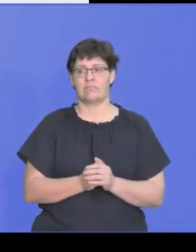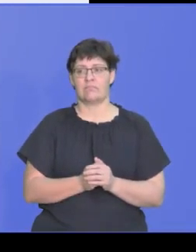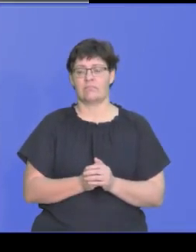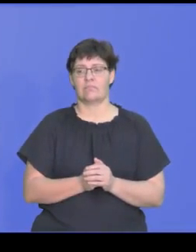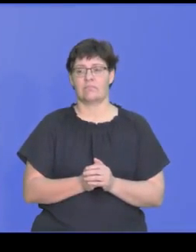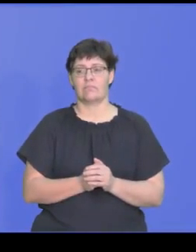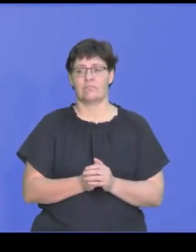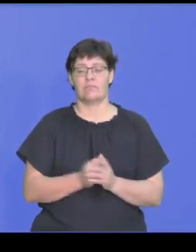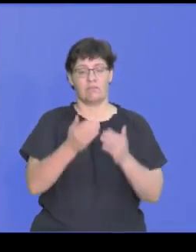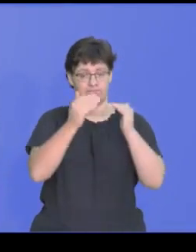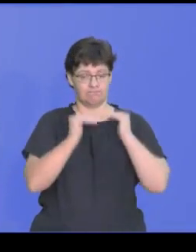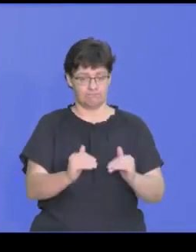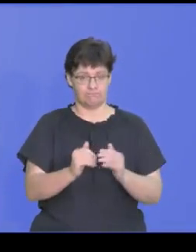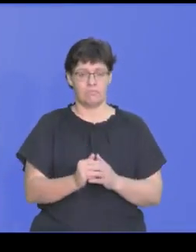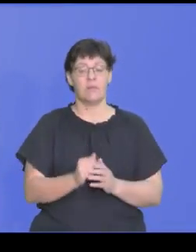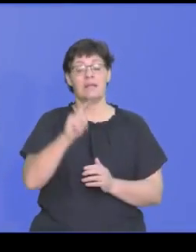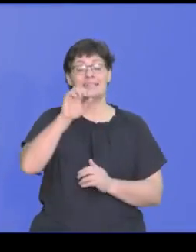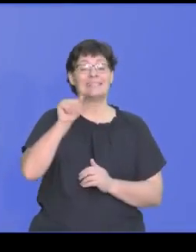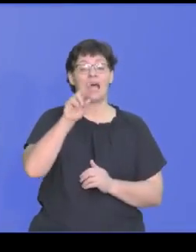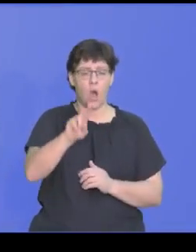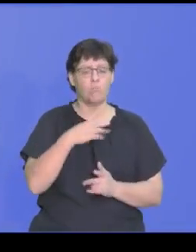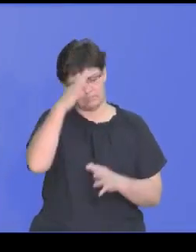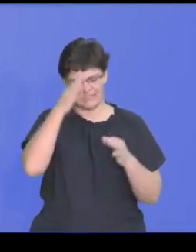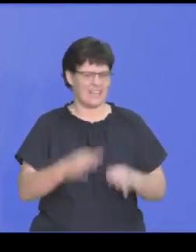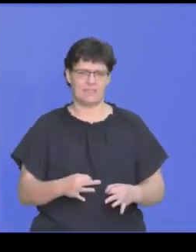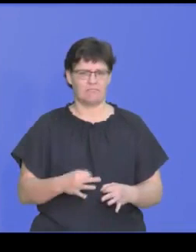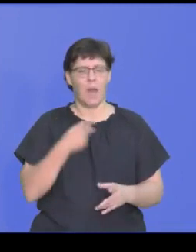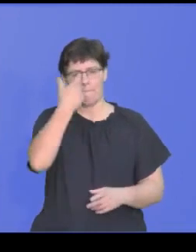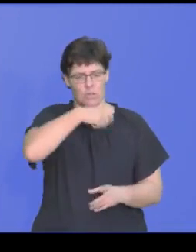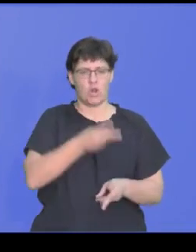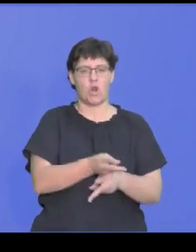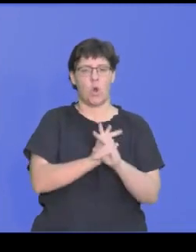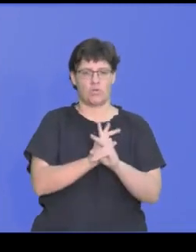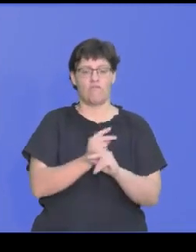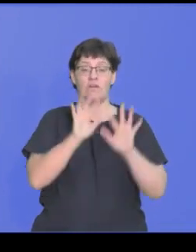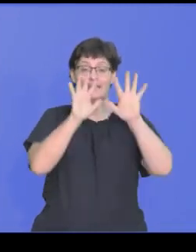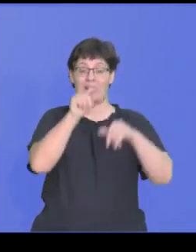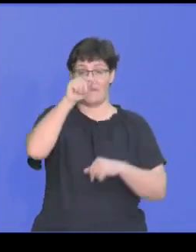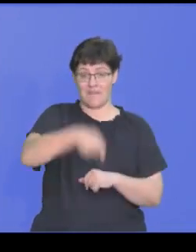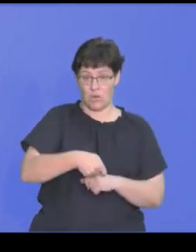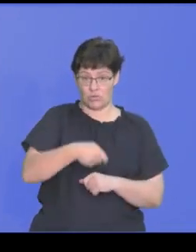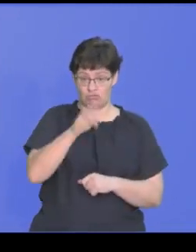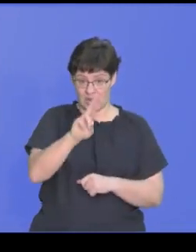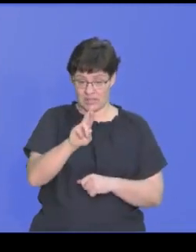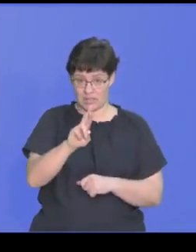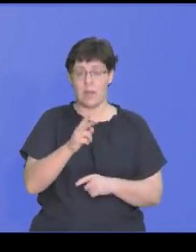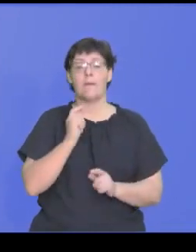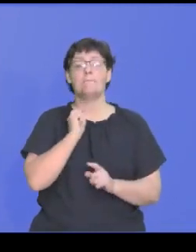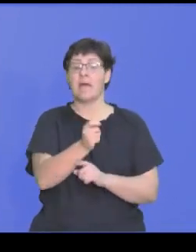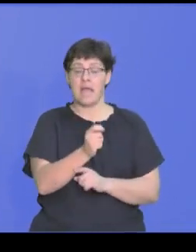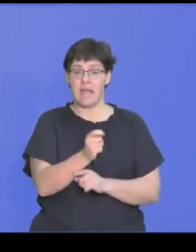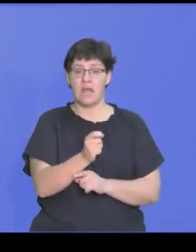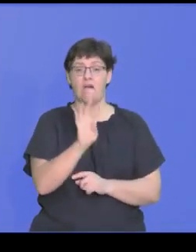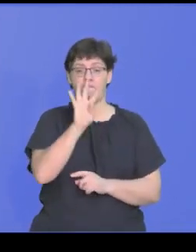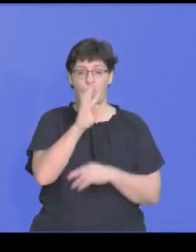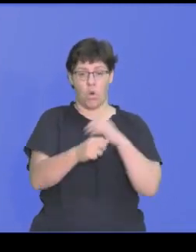Got my table again. Mr. Tao eventually decides to take a personal loan, 10,000 Rand, repayable